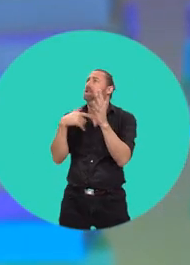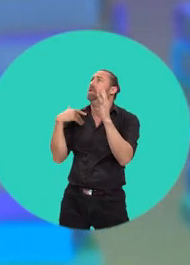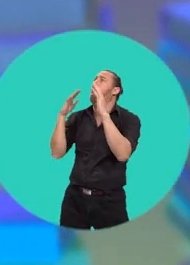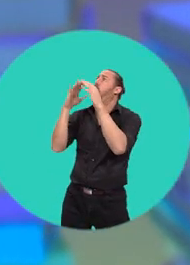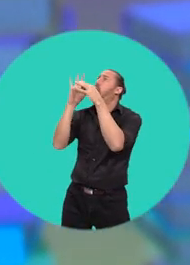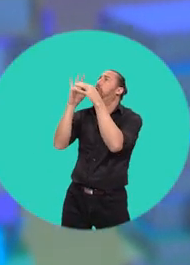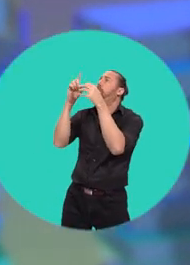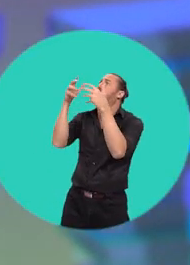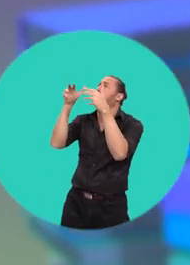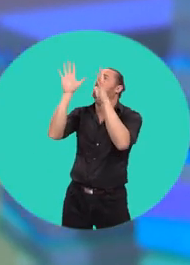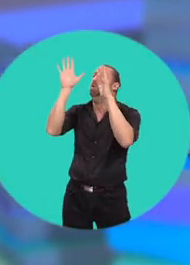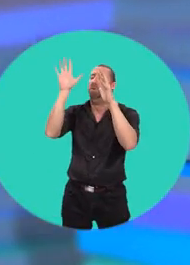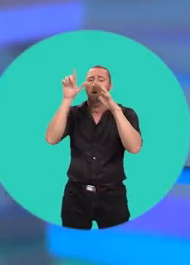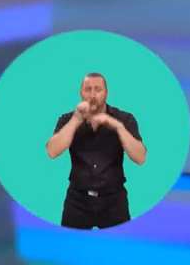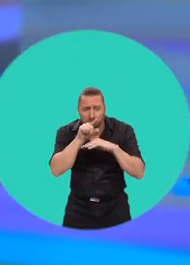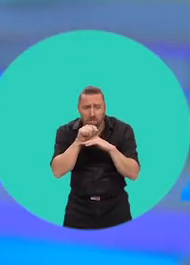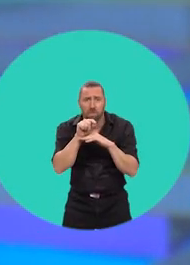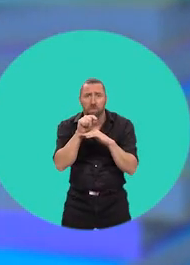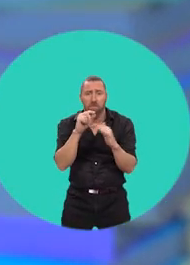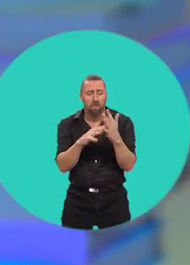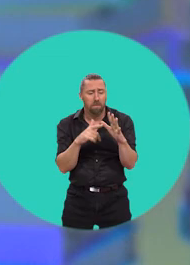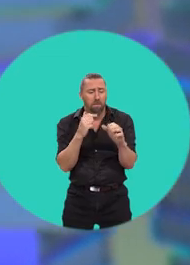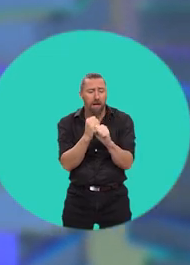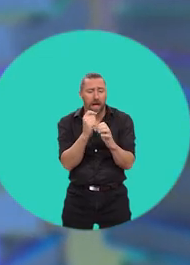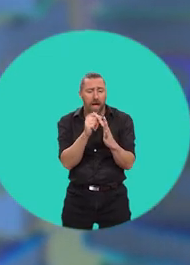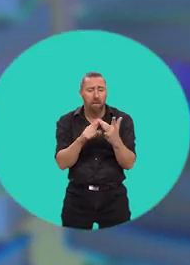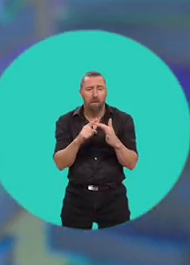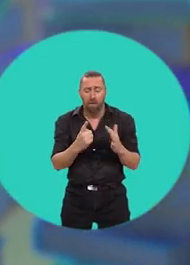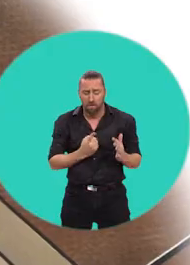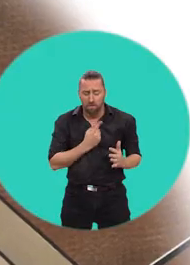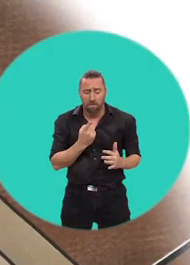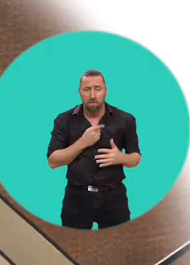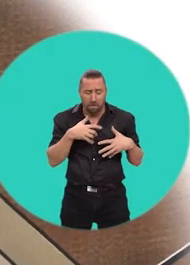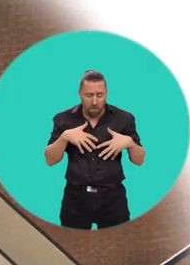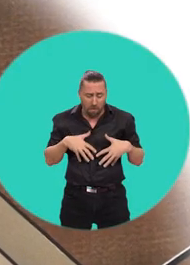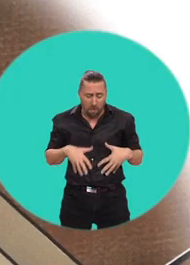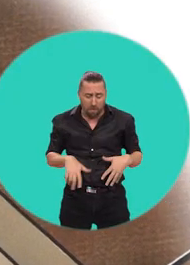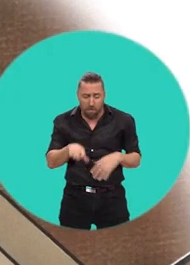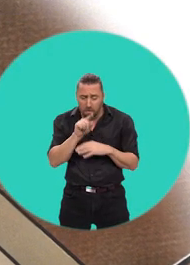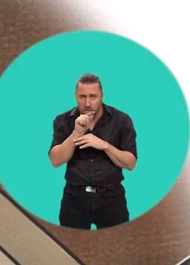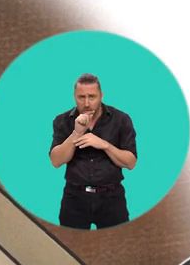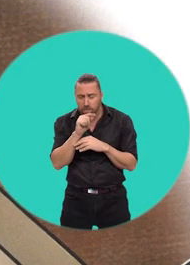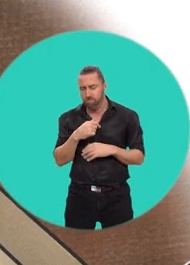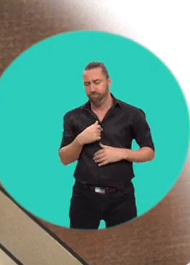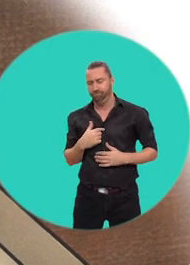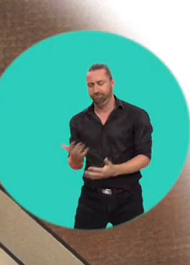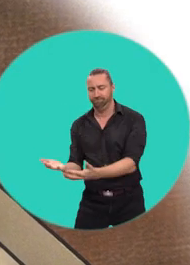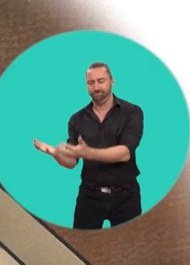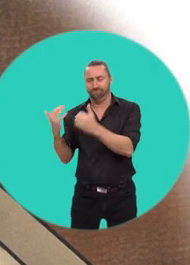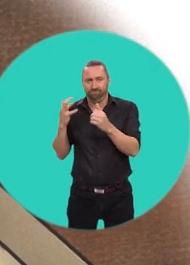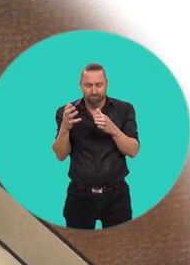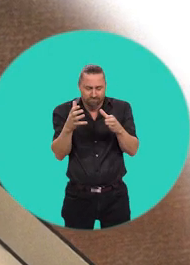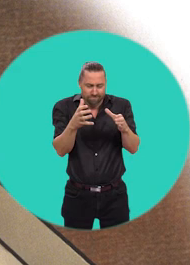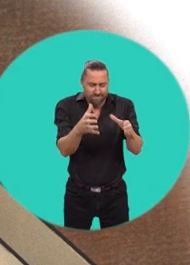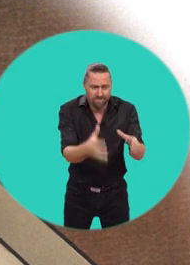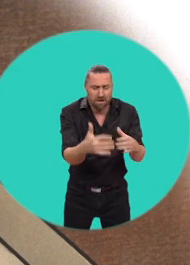This poor baby magpie was all on her own. We made her a bed in a big